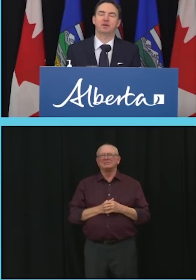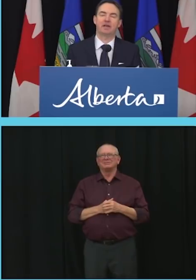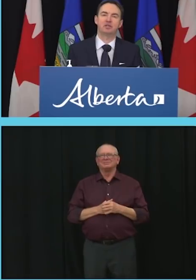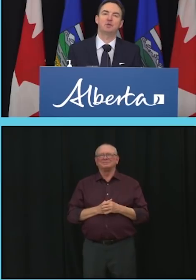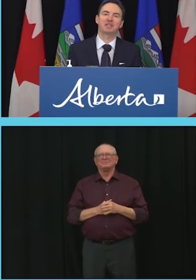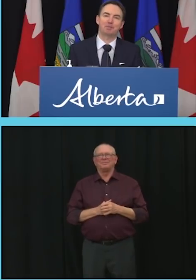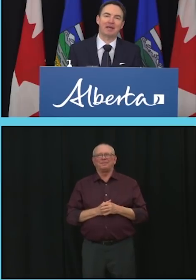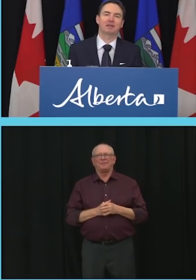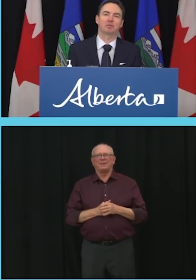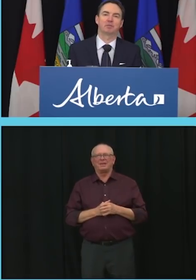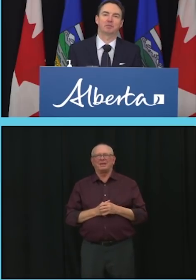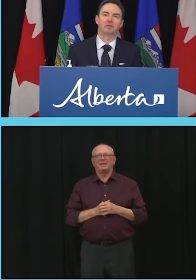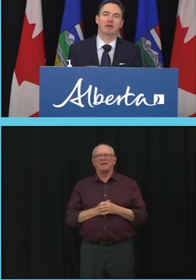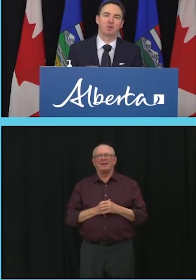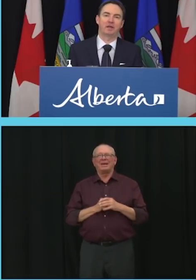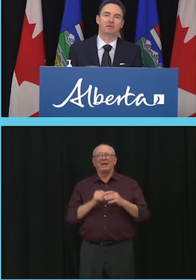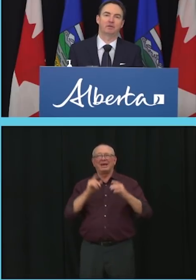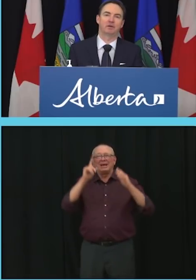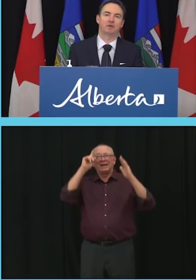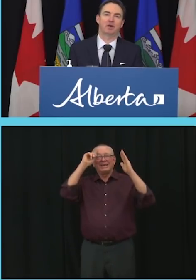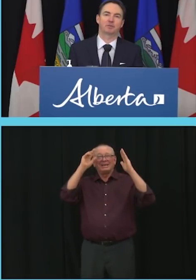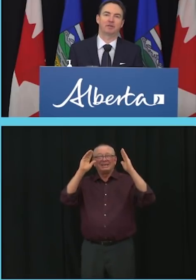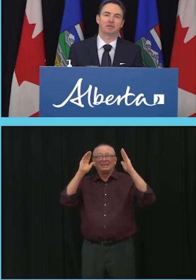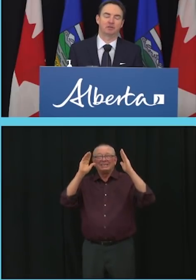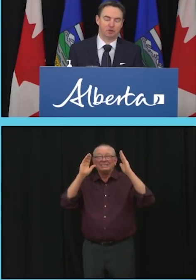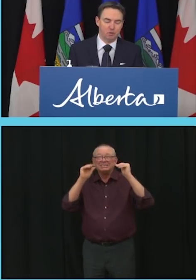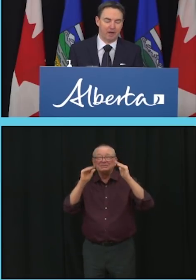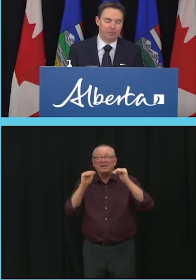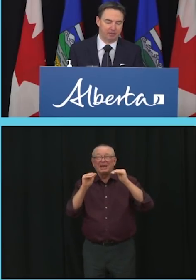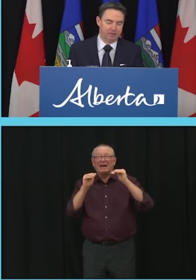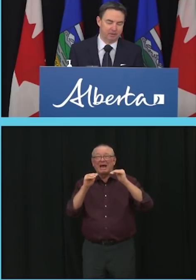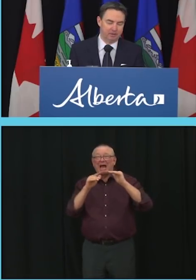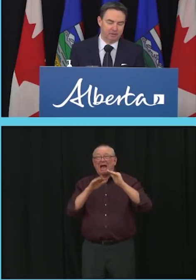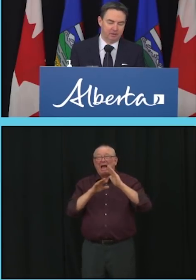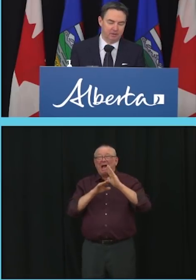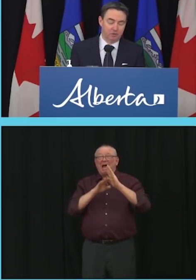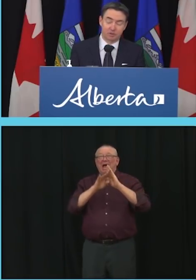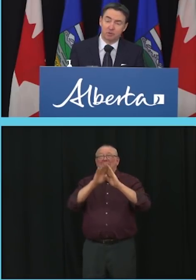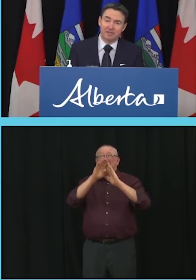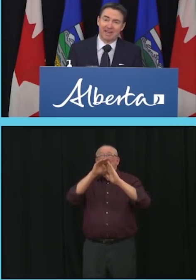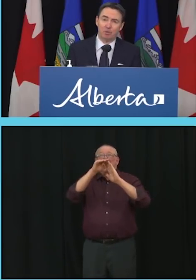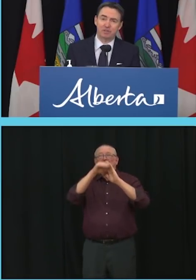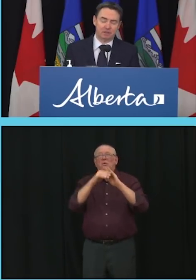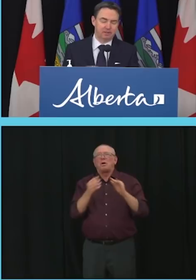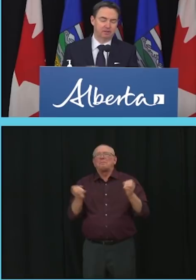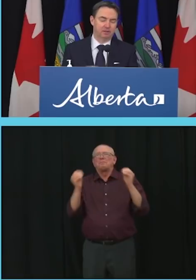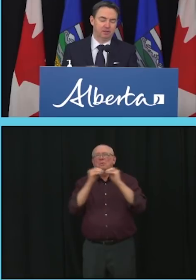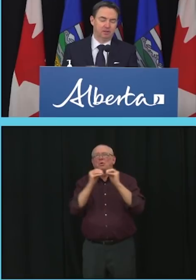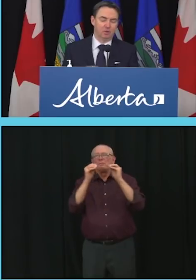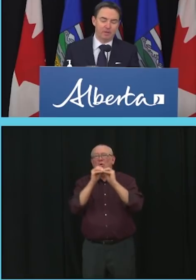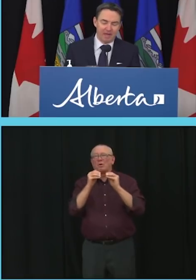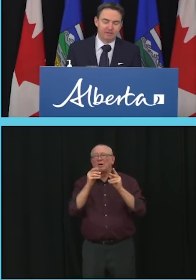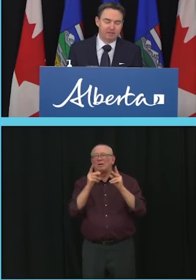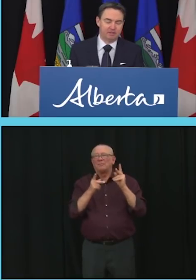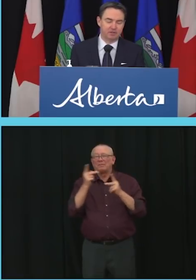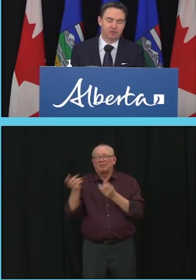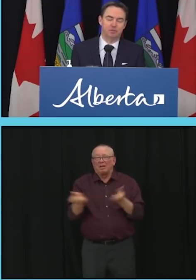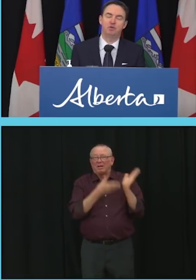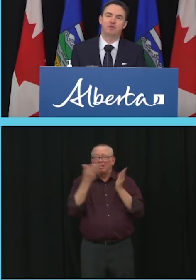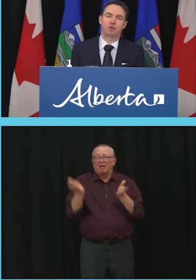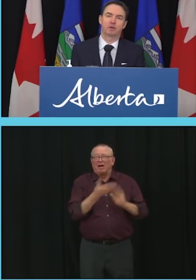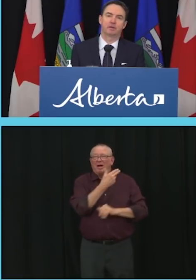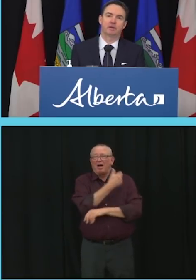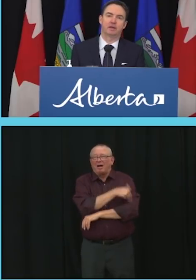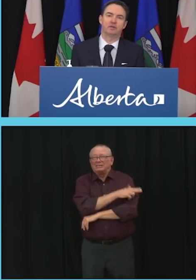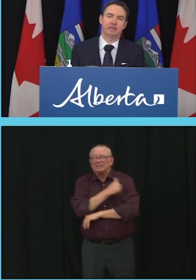us to expect that wave of hospitalizations to happen. So as soon as that was clear, we made the decision to